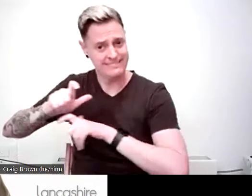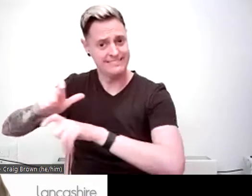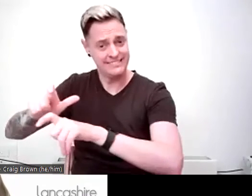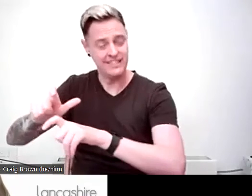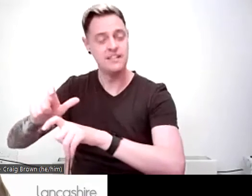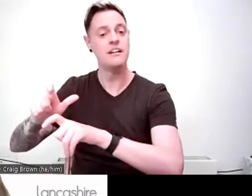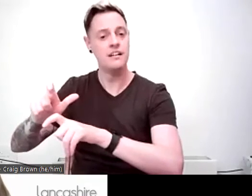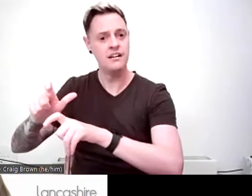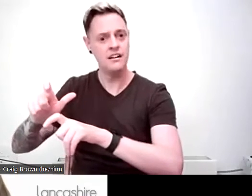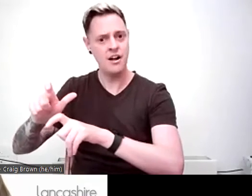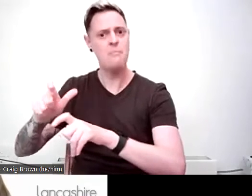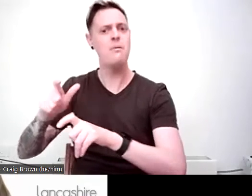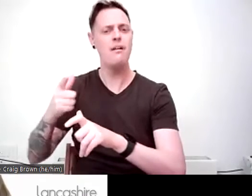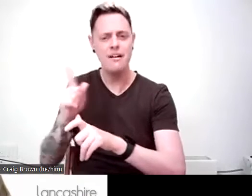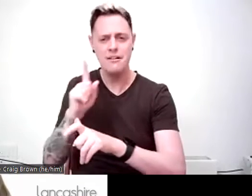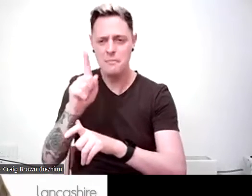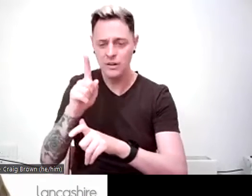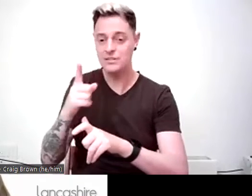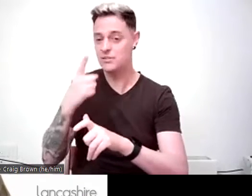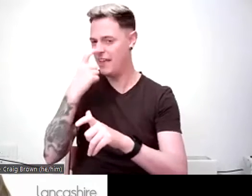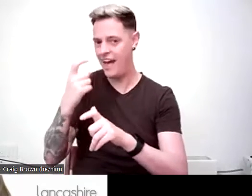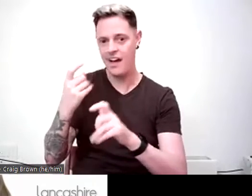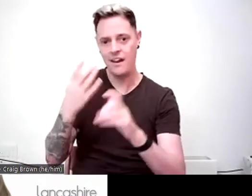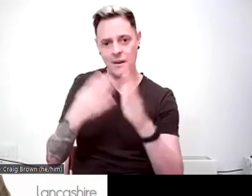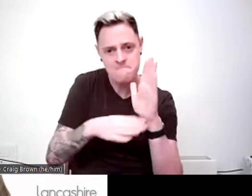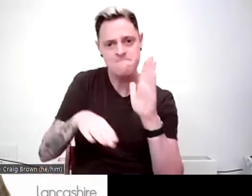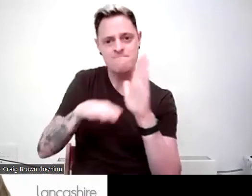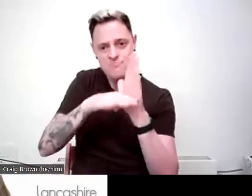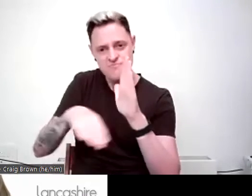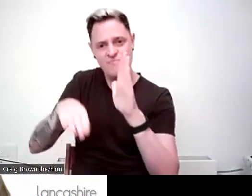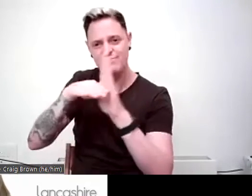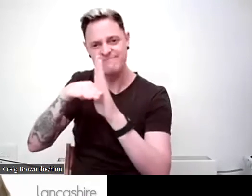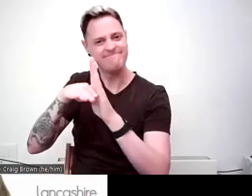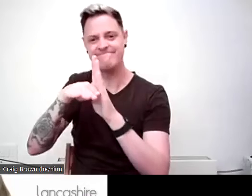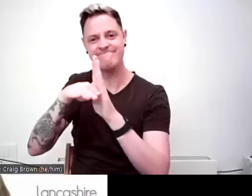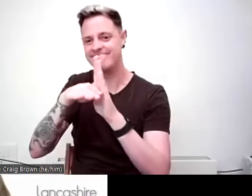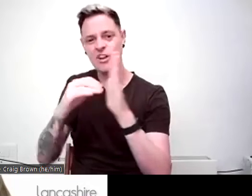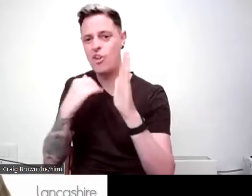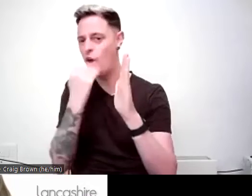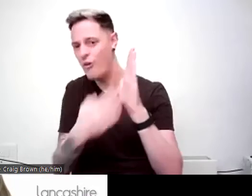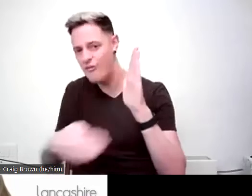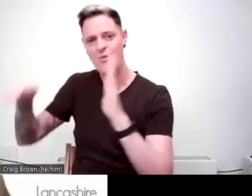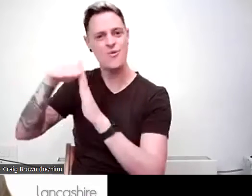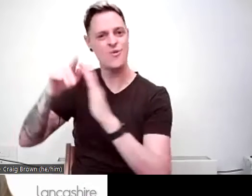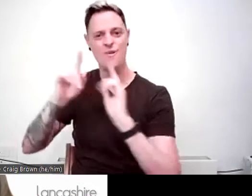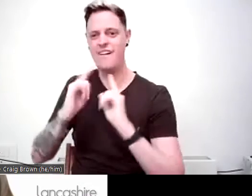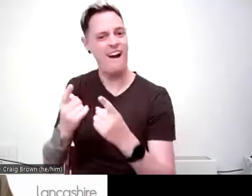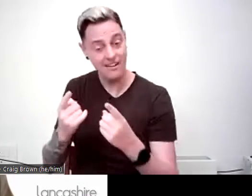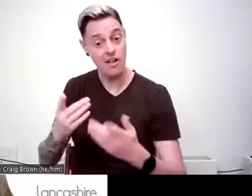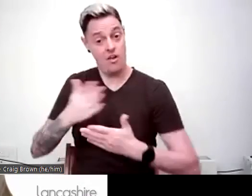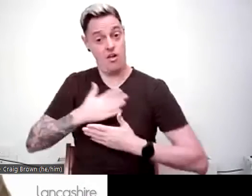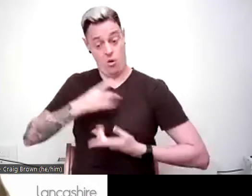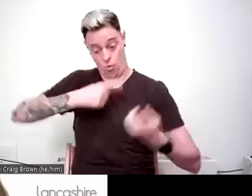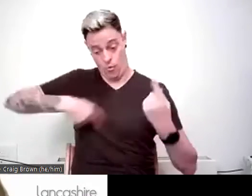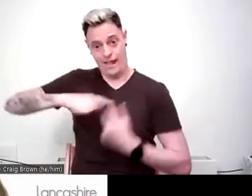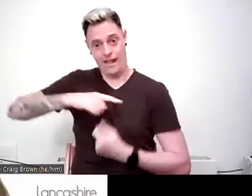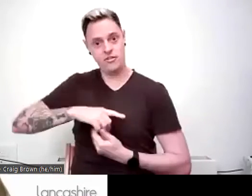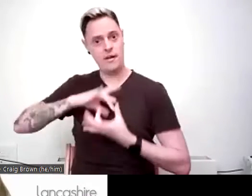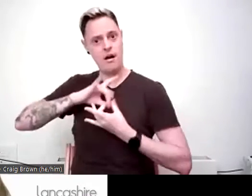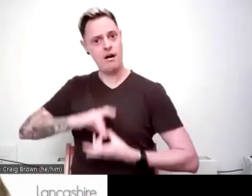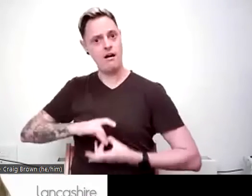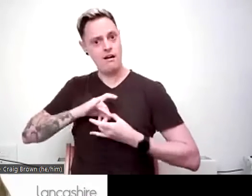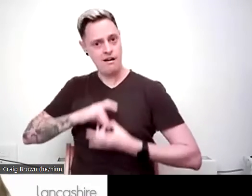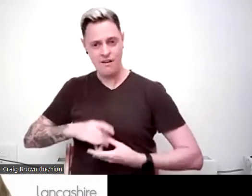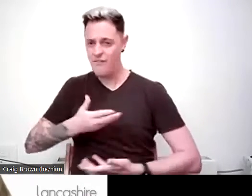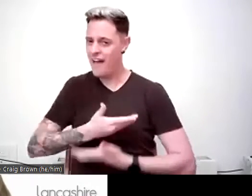can only get to a certain level with that, and we need to have deep collective healing to move ourselves forward. And that's not just for queer people,